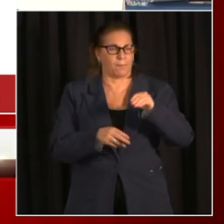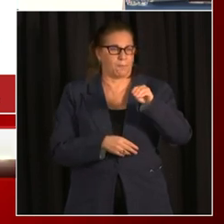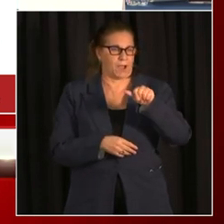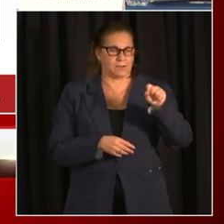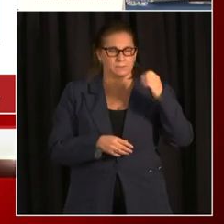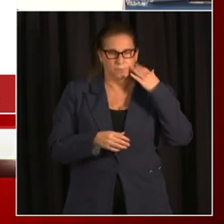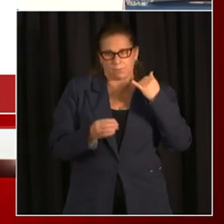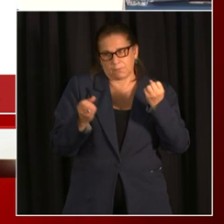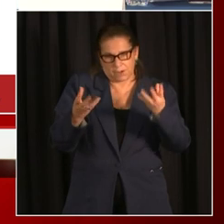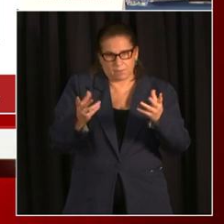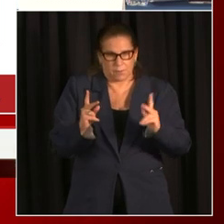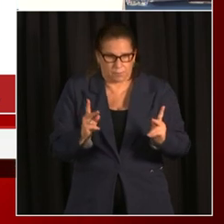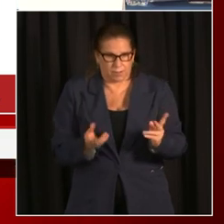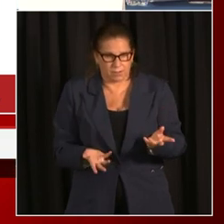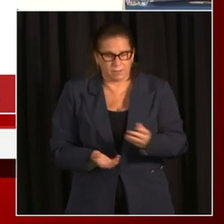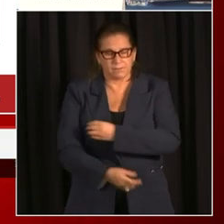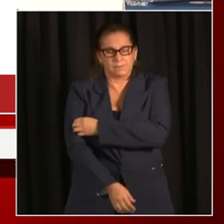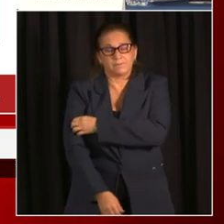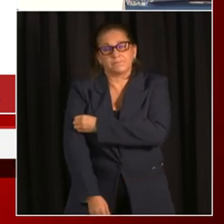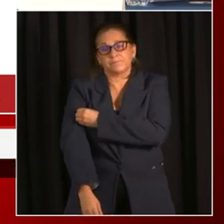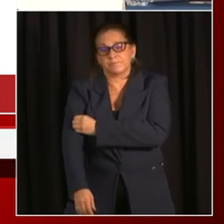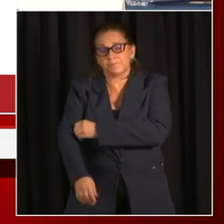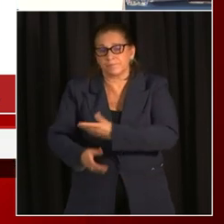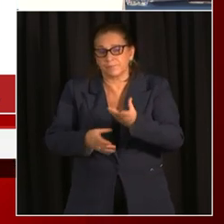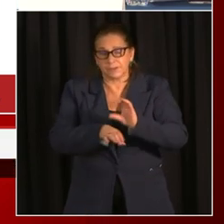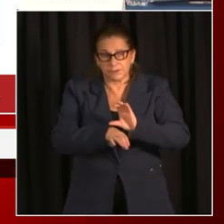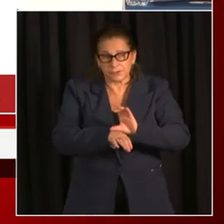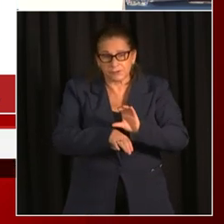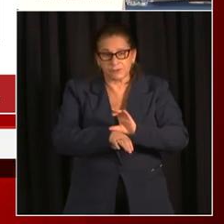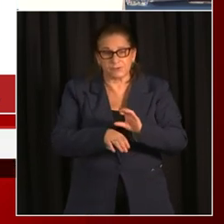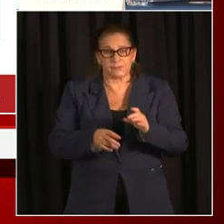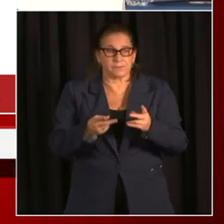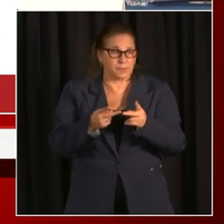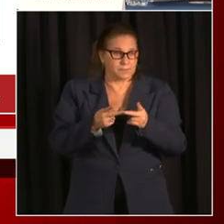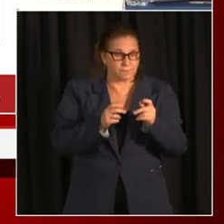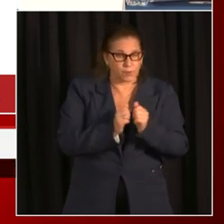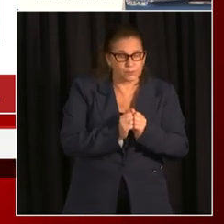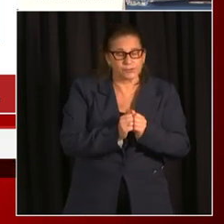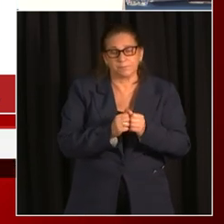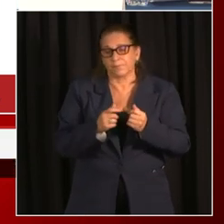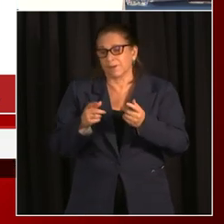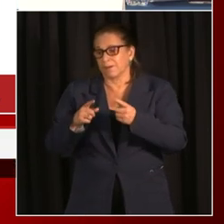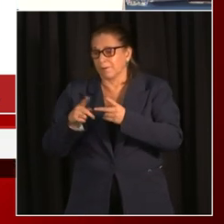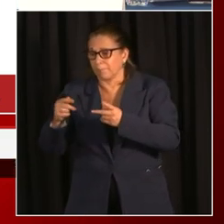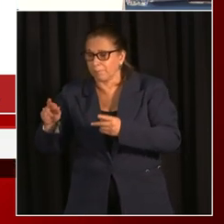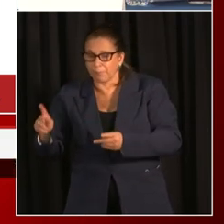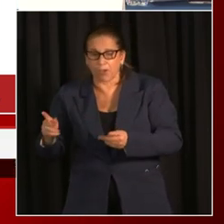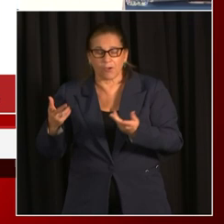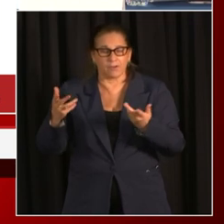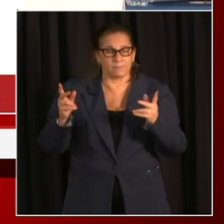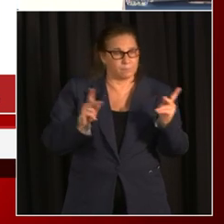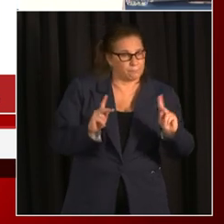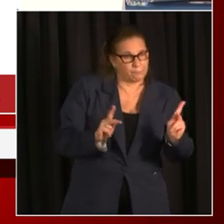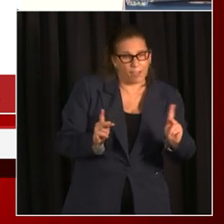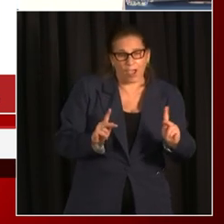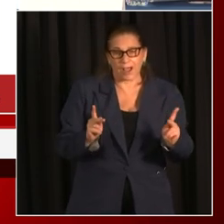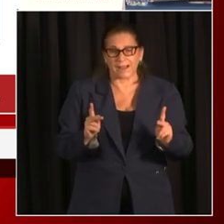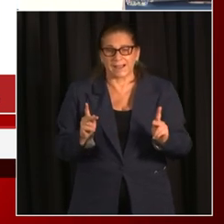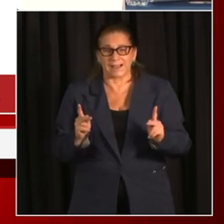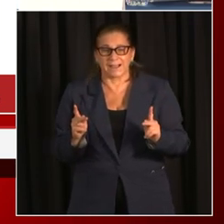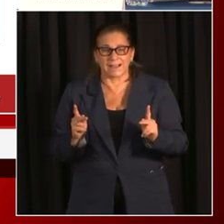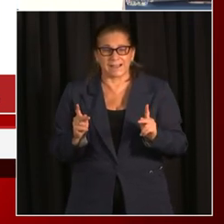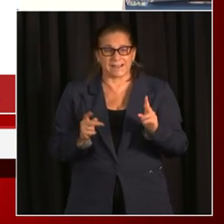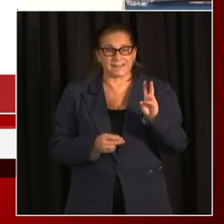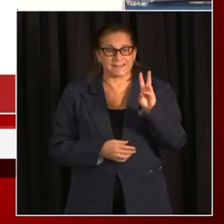places of worship, cookouts, parties, meetings, and the like. 60% of them indicated that the meeting